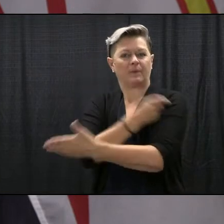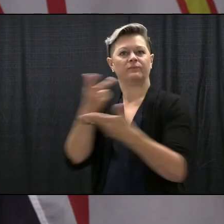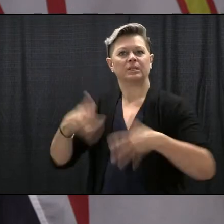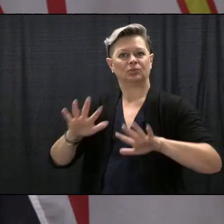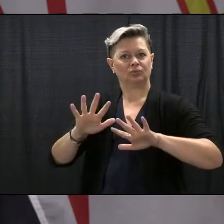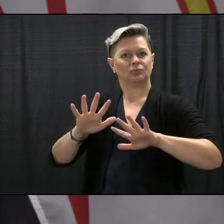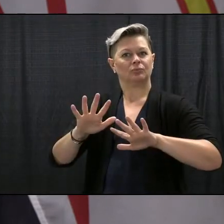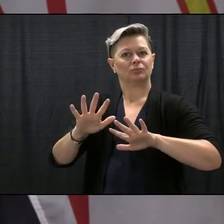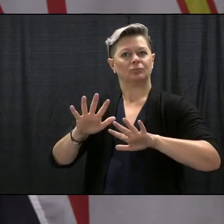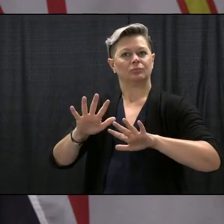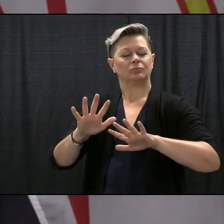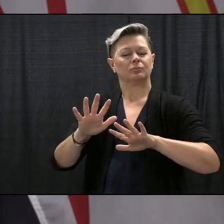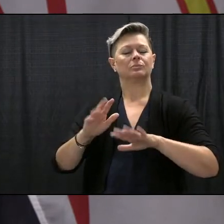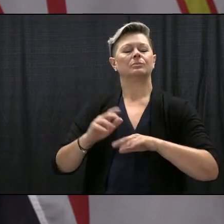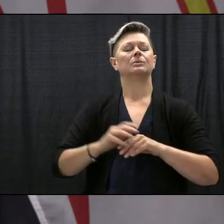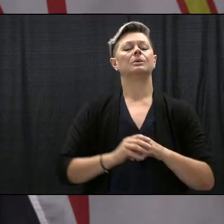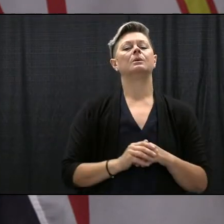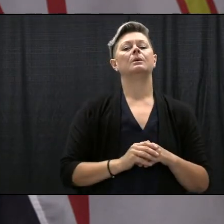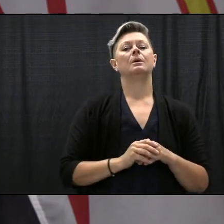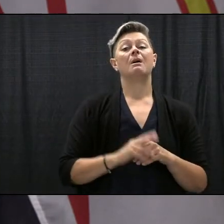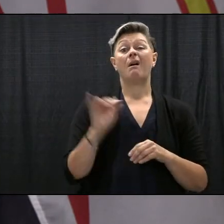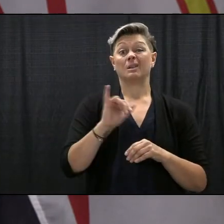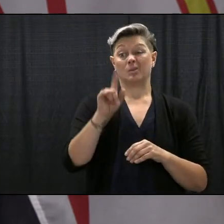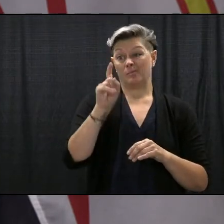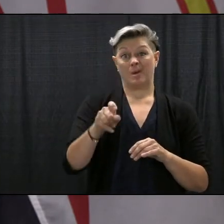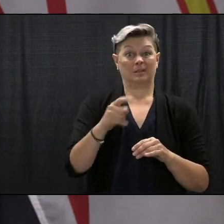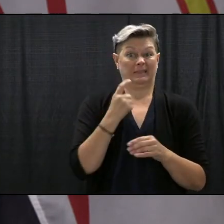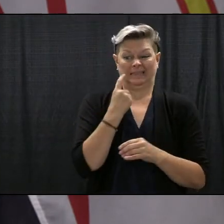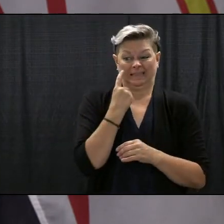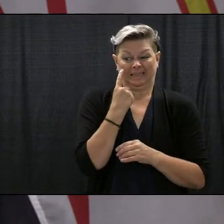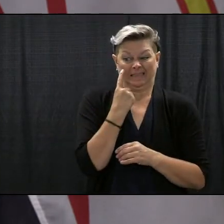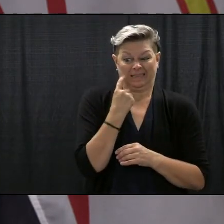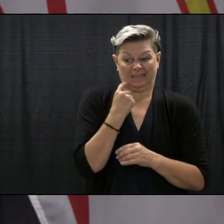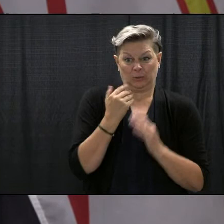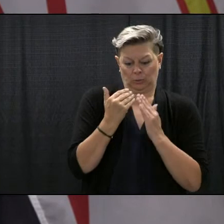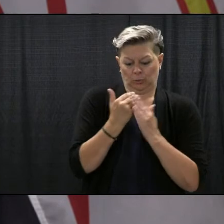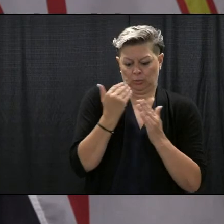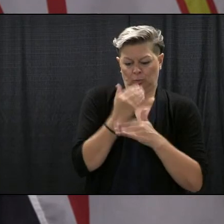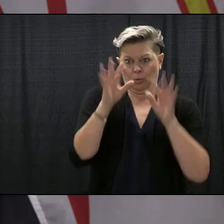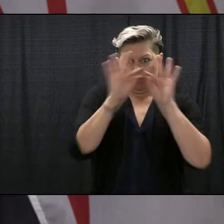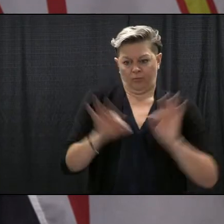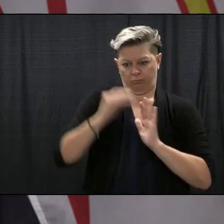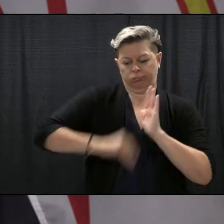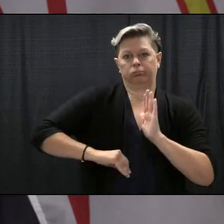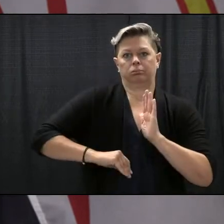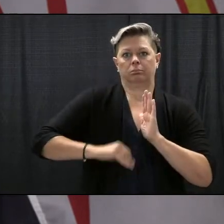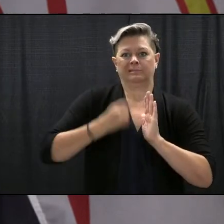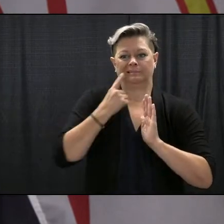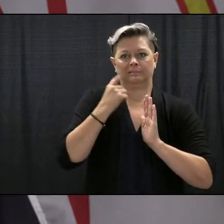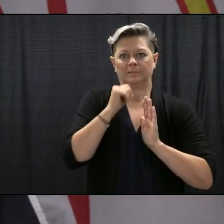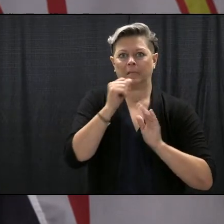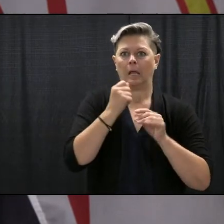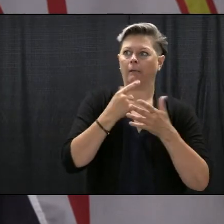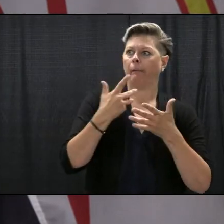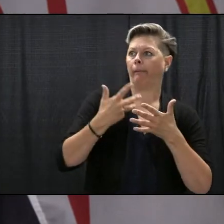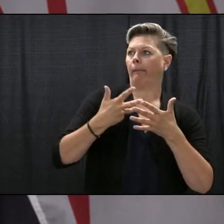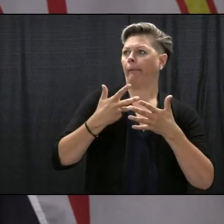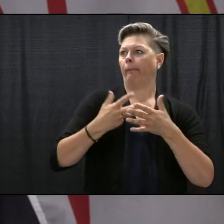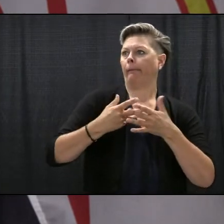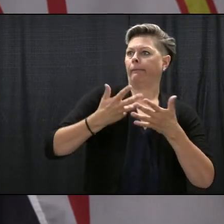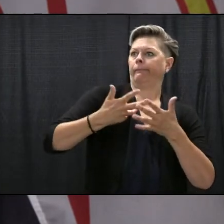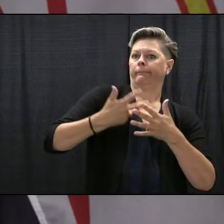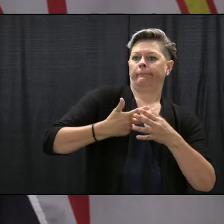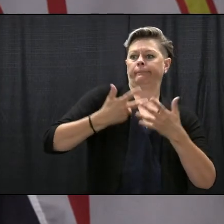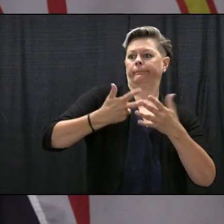The most recent, we want it to be as recent as possible. And for people, for fully vaccinated,